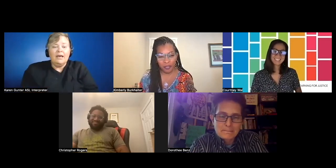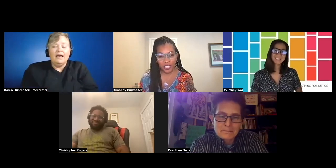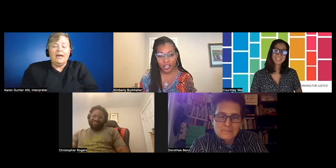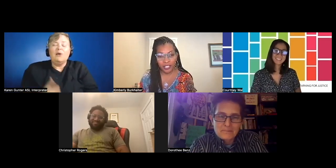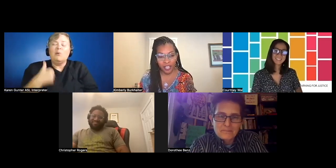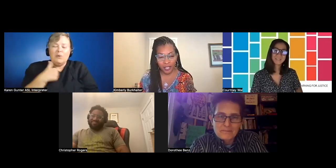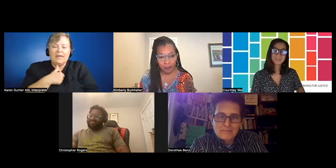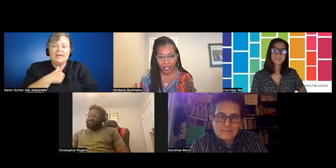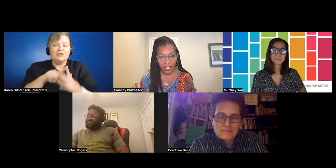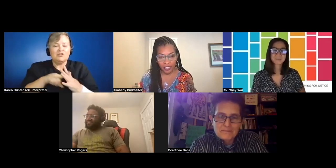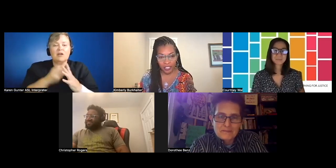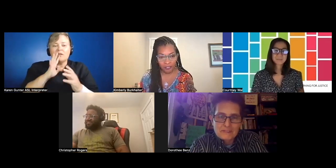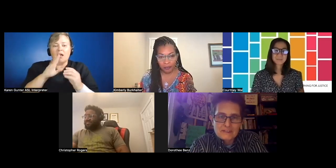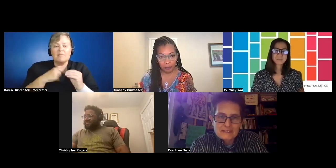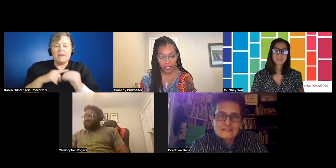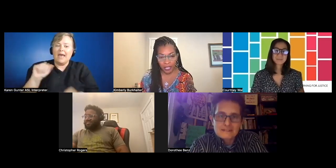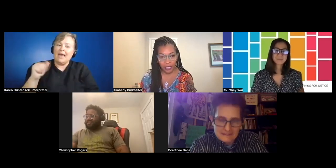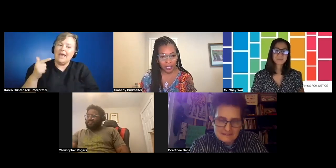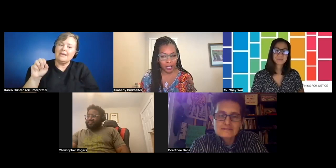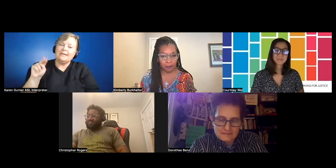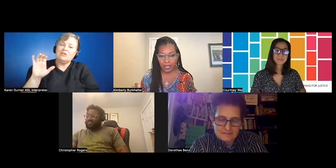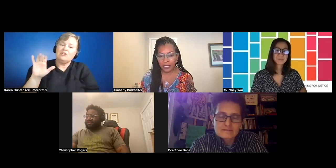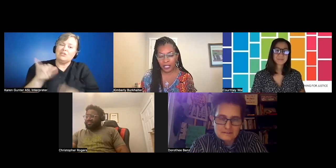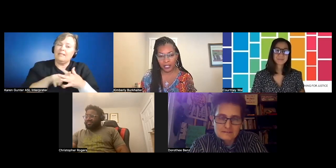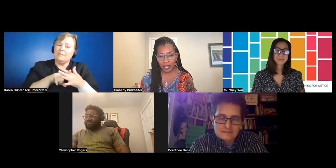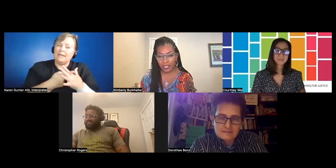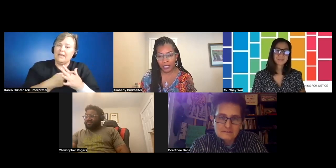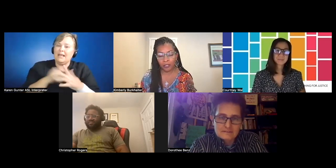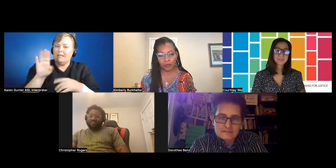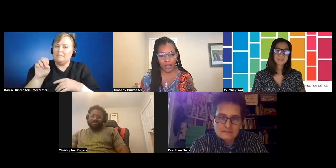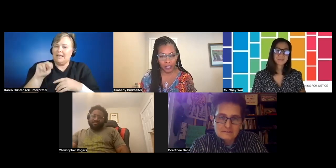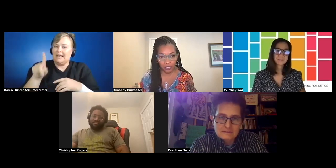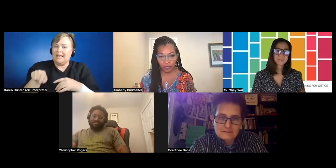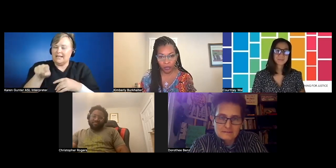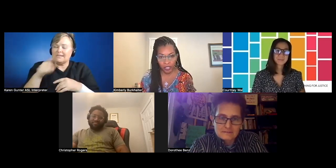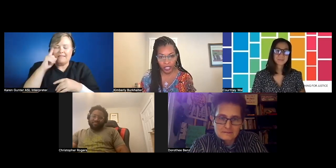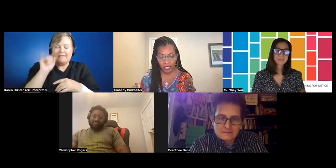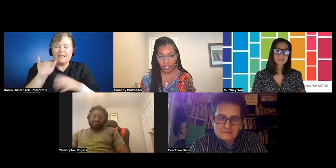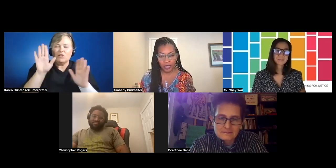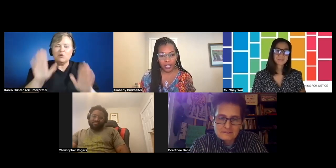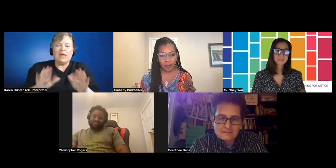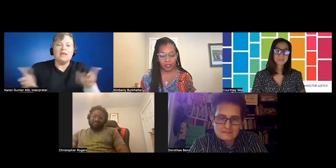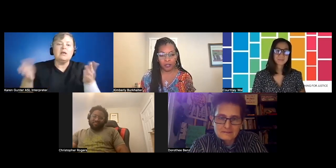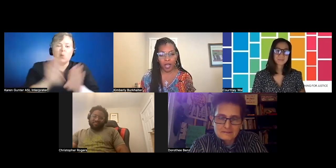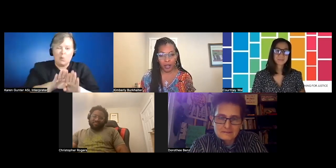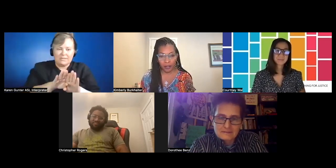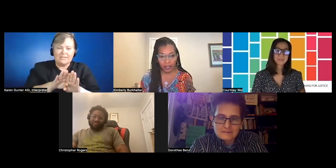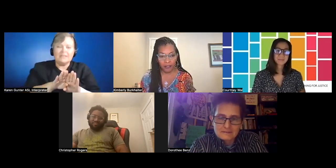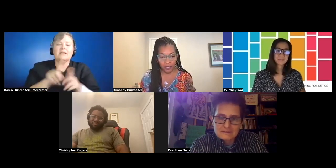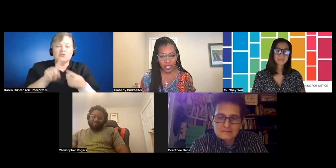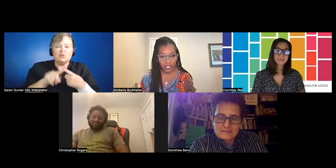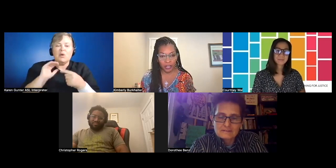We started talking about agency from the beginning. Benz, I think that is a great closing to